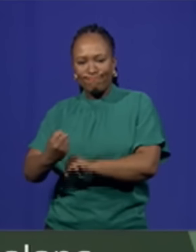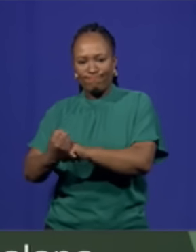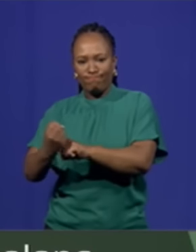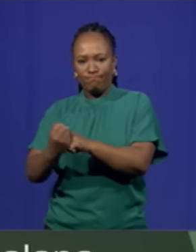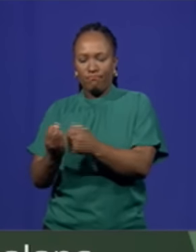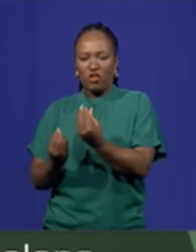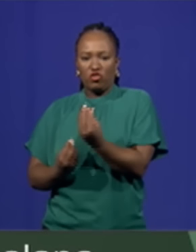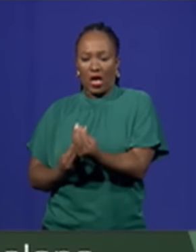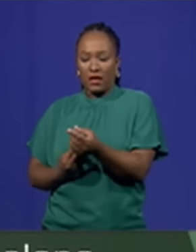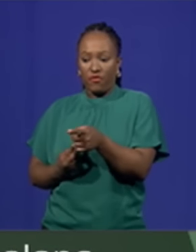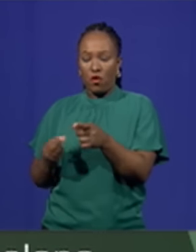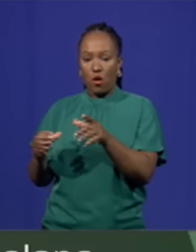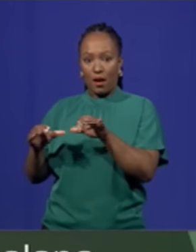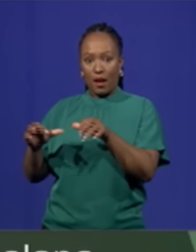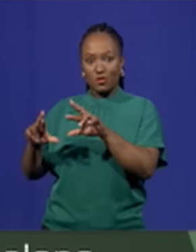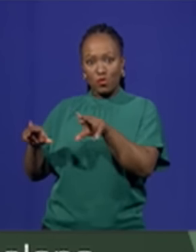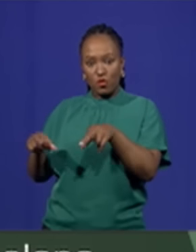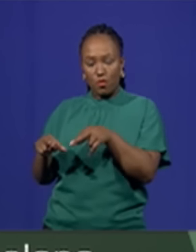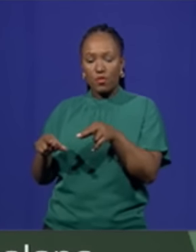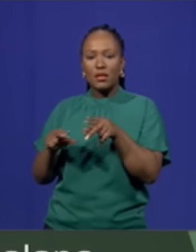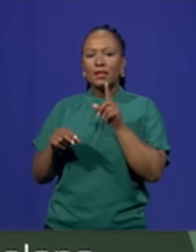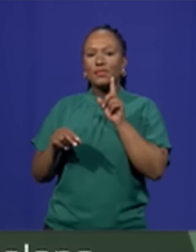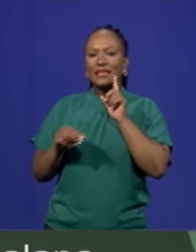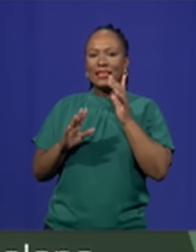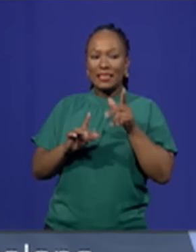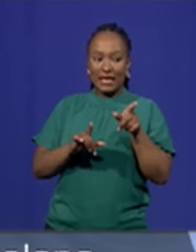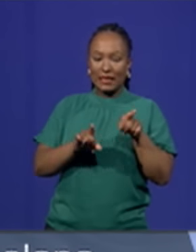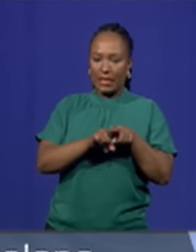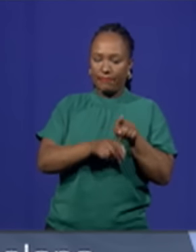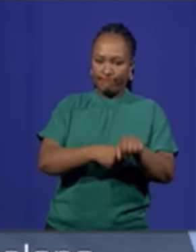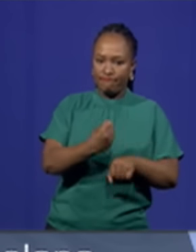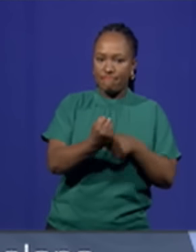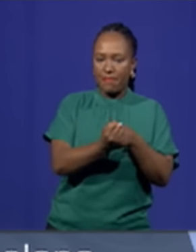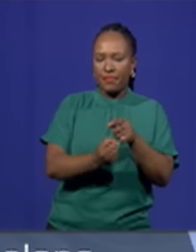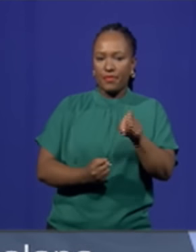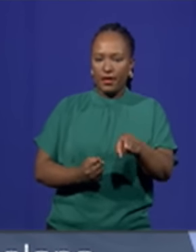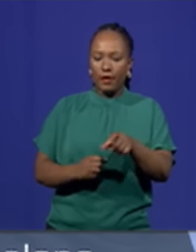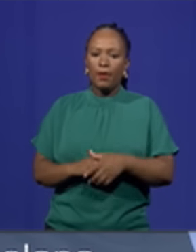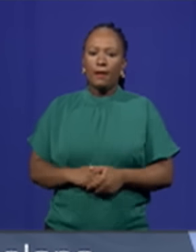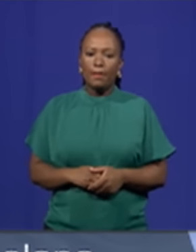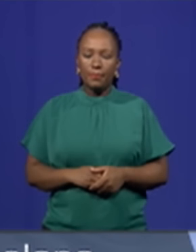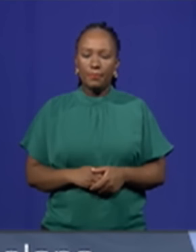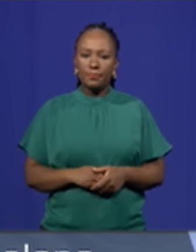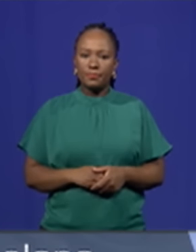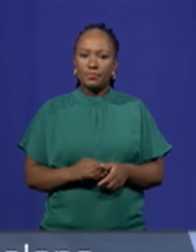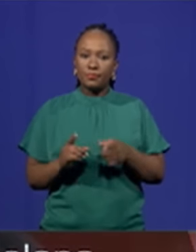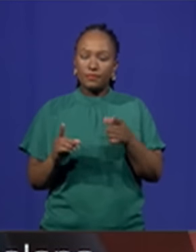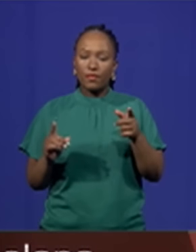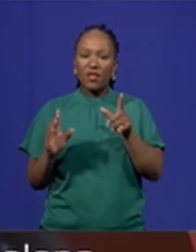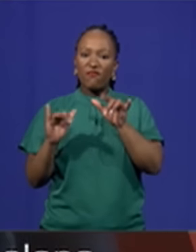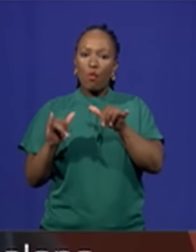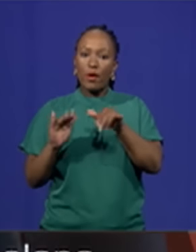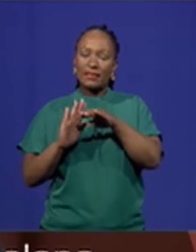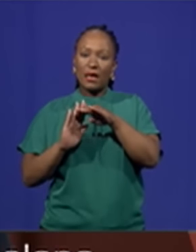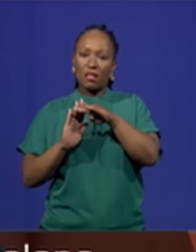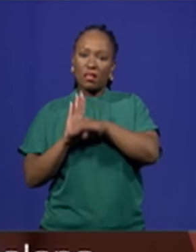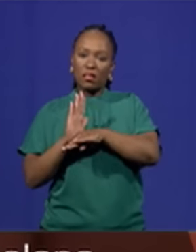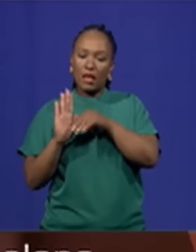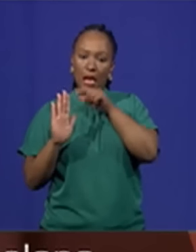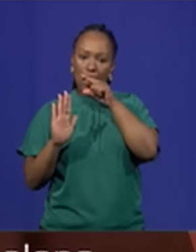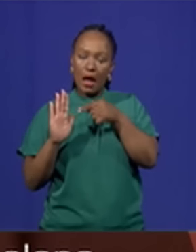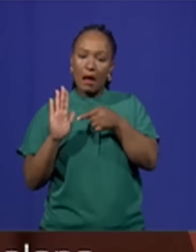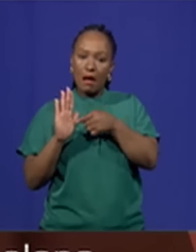the classroom. We need to support the educator in the classroom. Manane a go leta kwa dikolong tsa bana ba ba nang le ditlhoko tse di